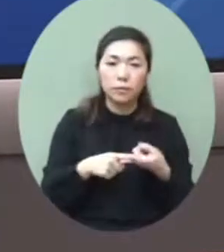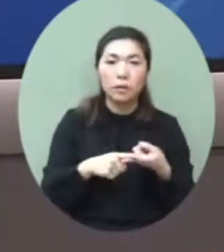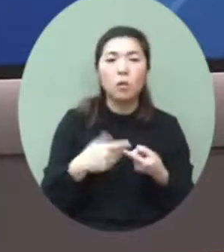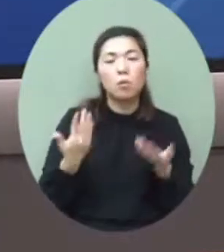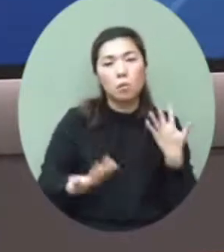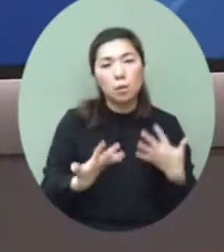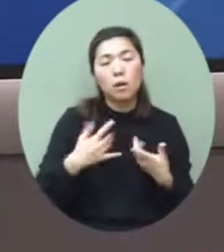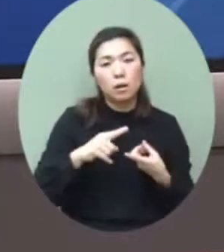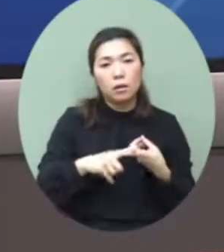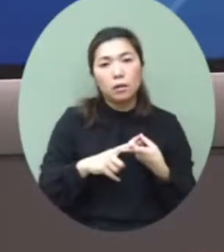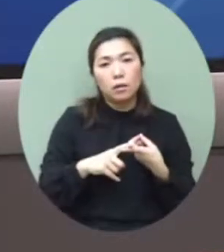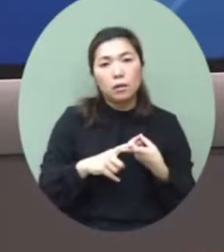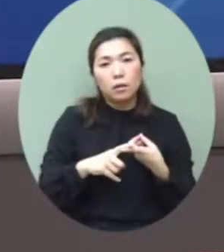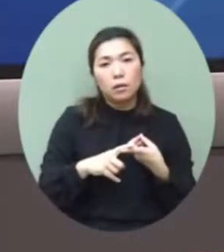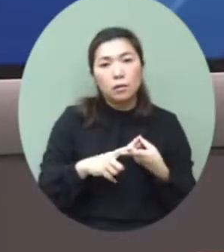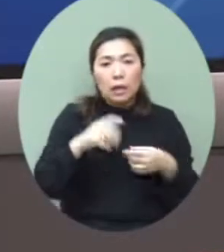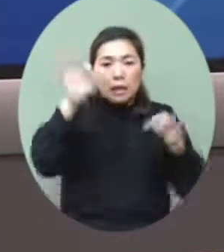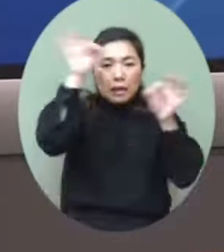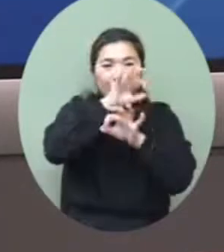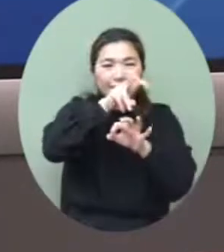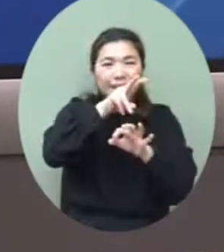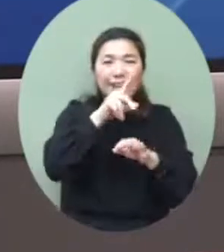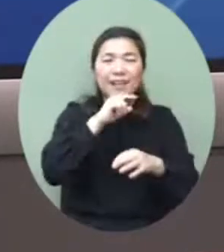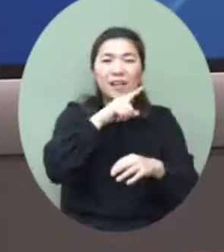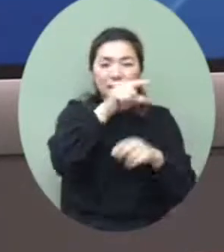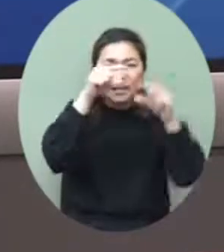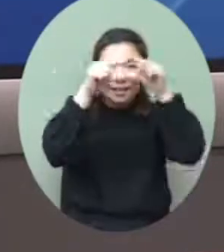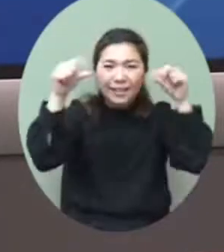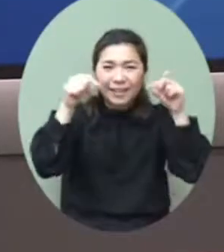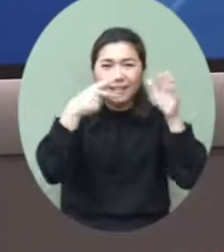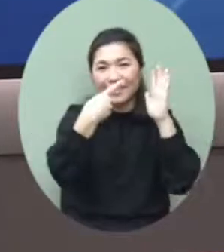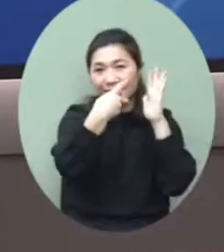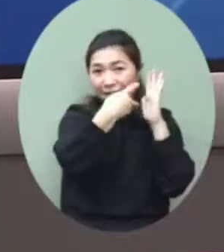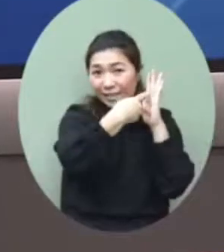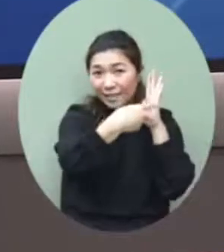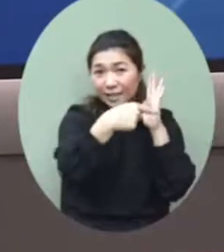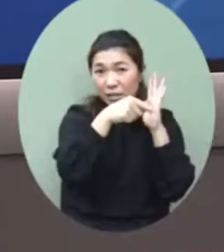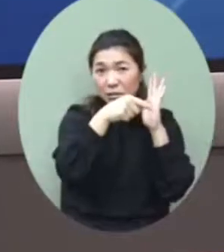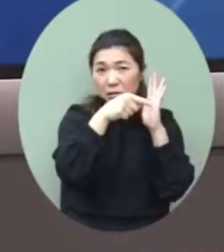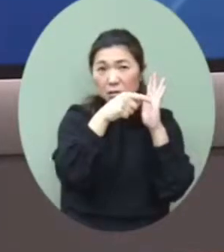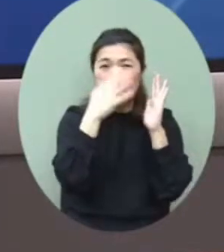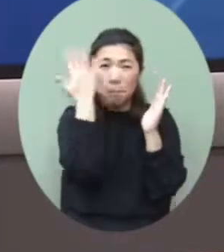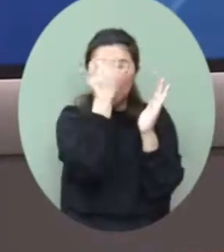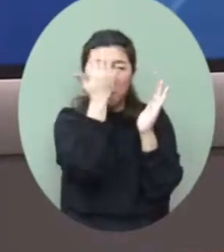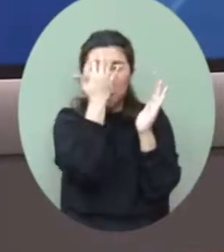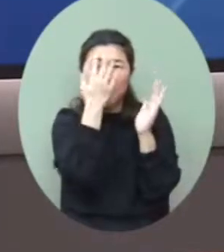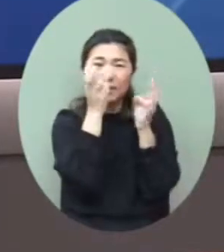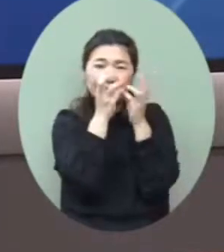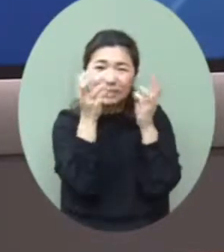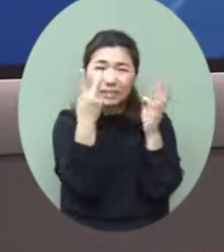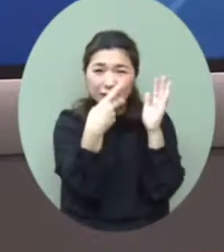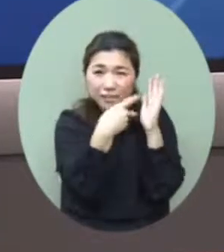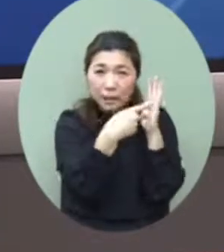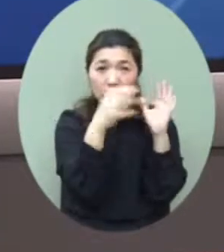the random samples came back negative. Some